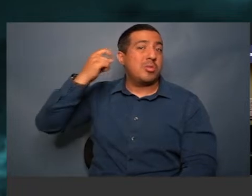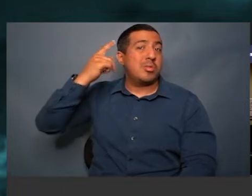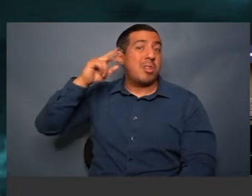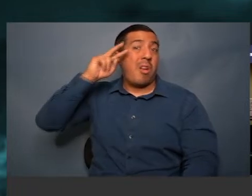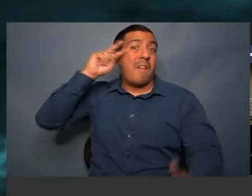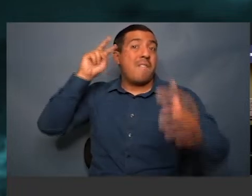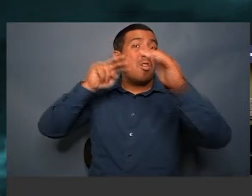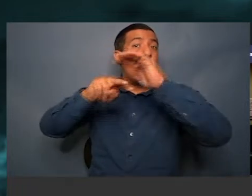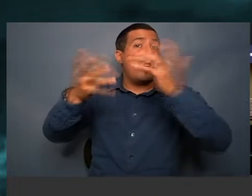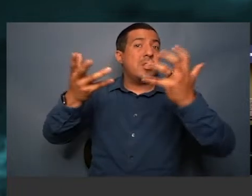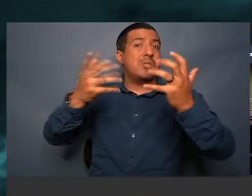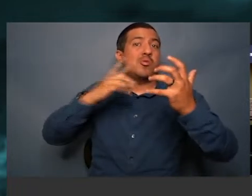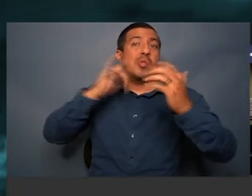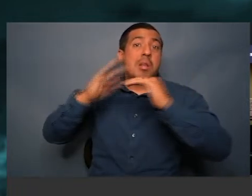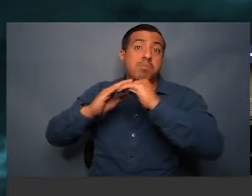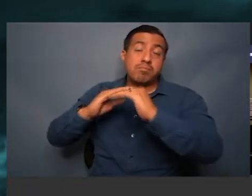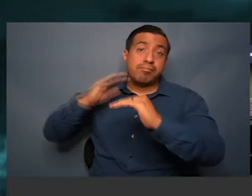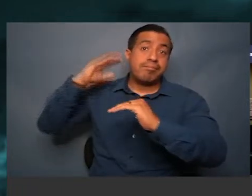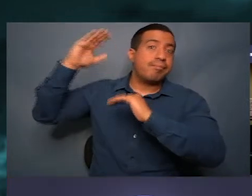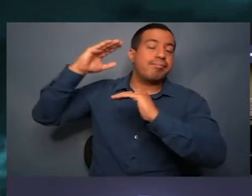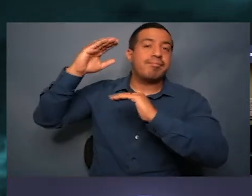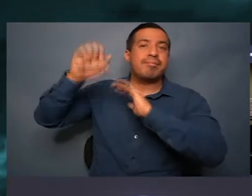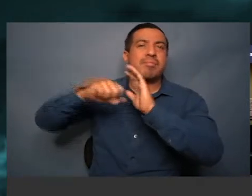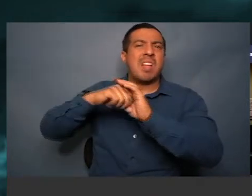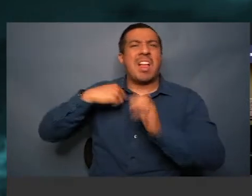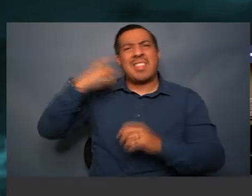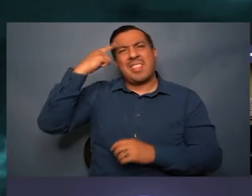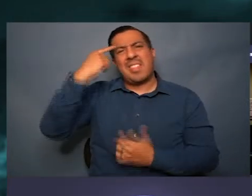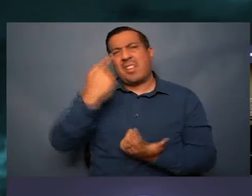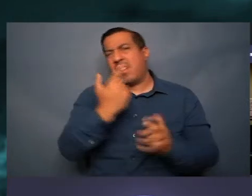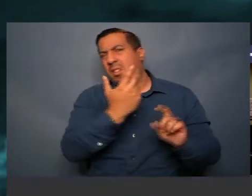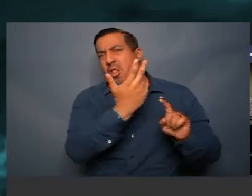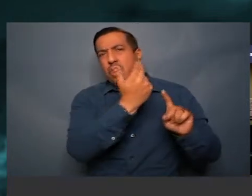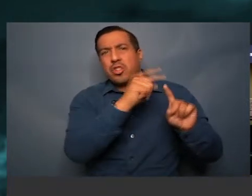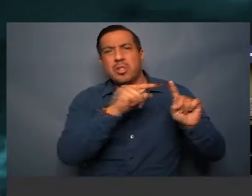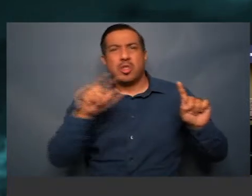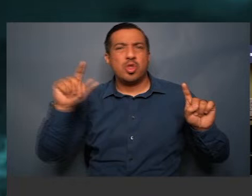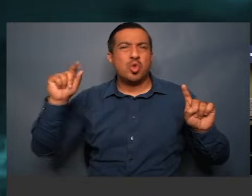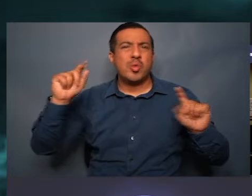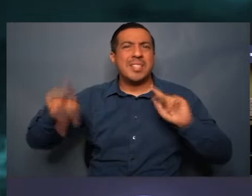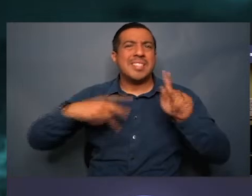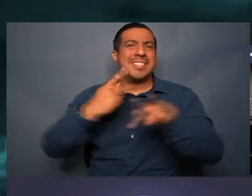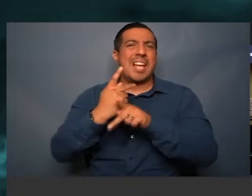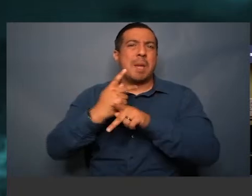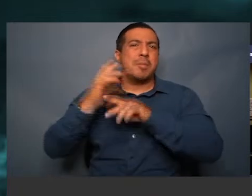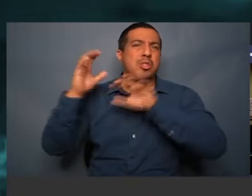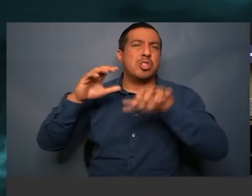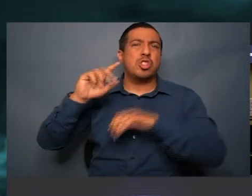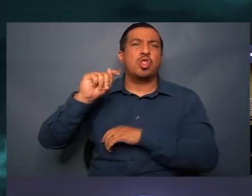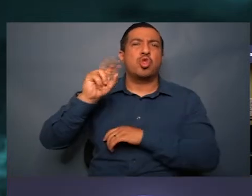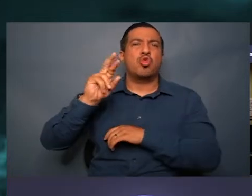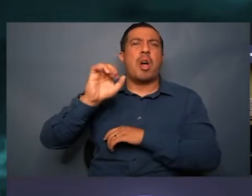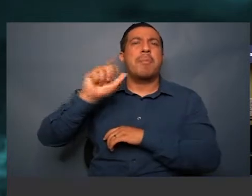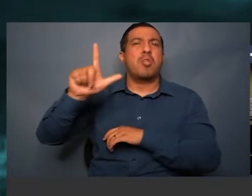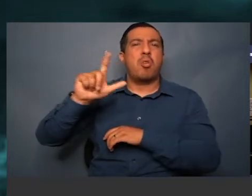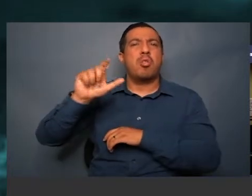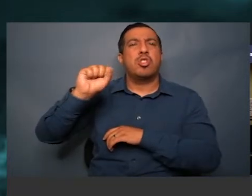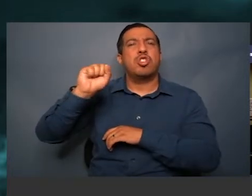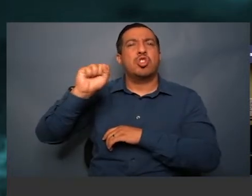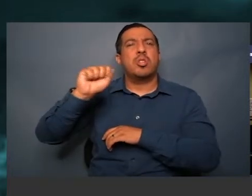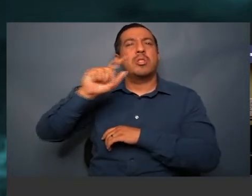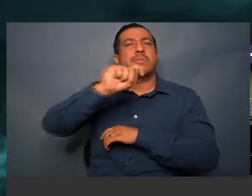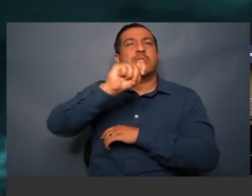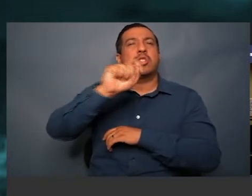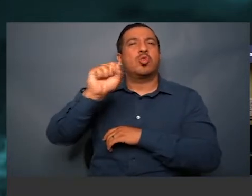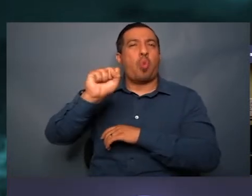from NOAA is calling for an above average season. I believe it's 13 to 20 named storms or tropical storms. About 7 of those